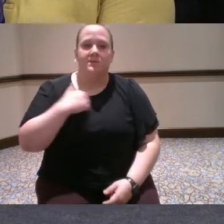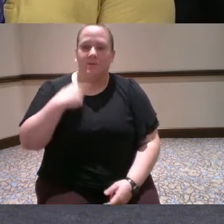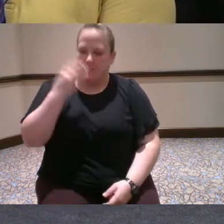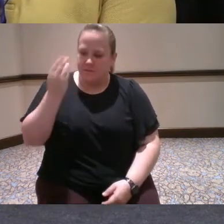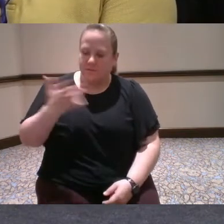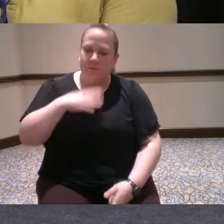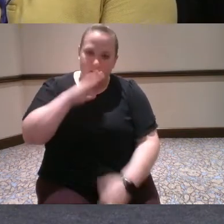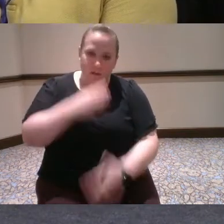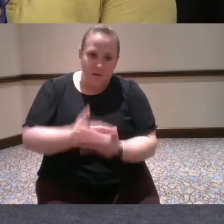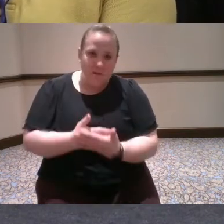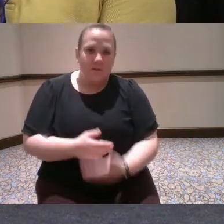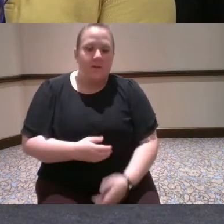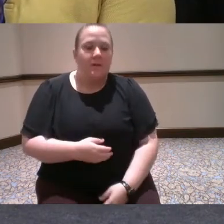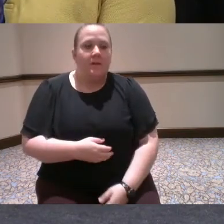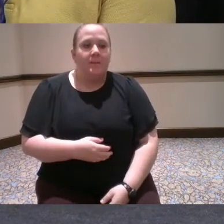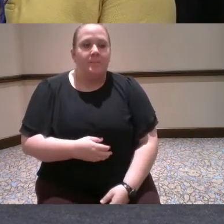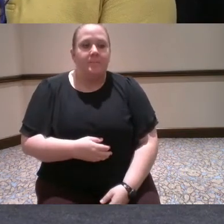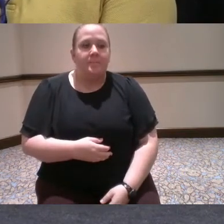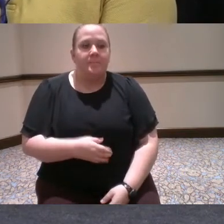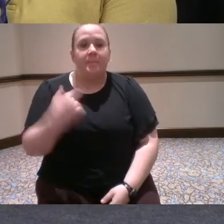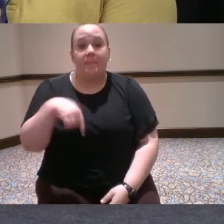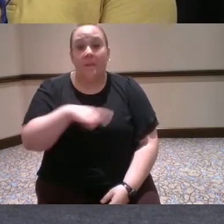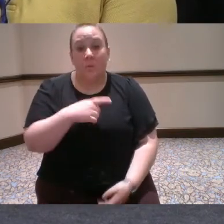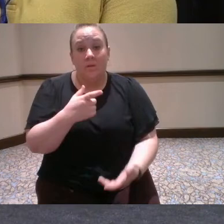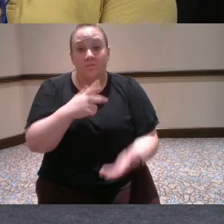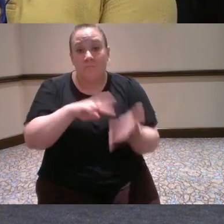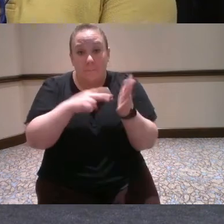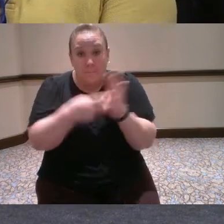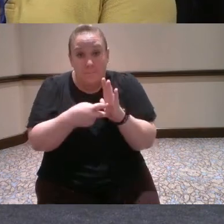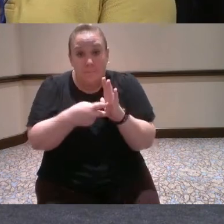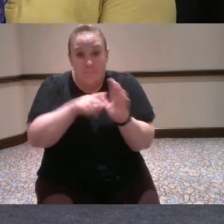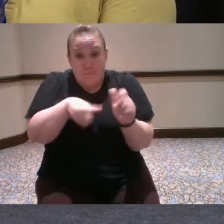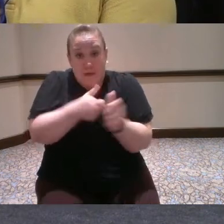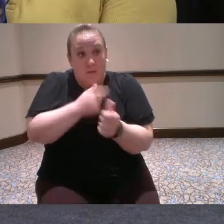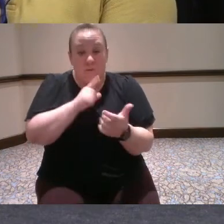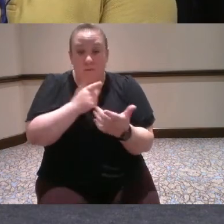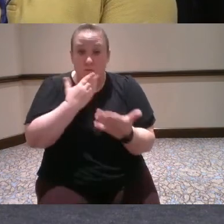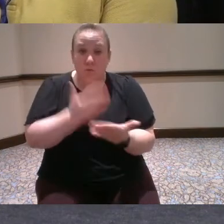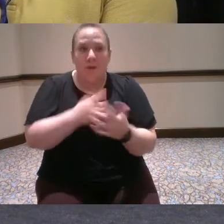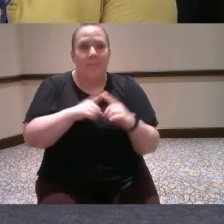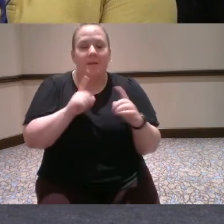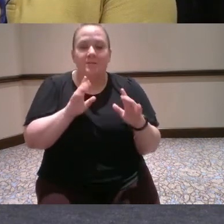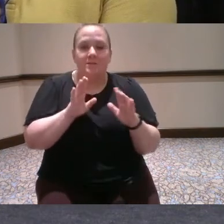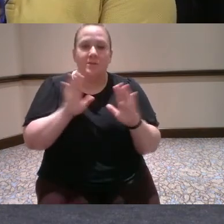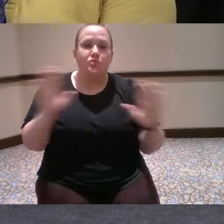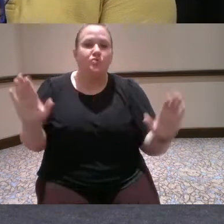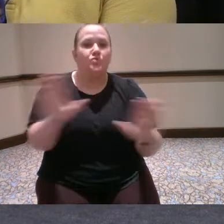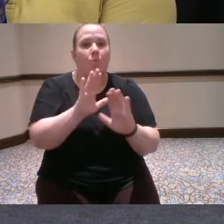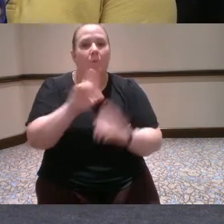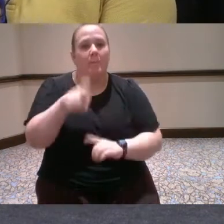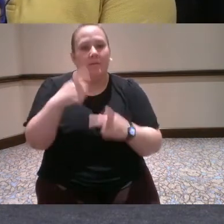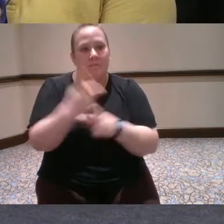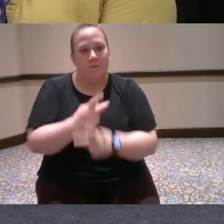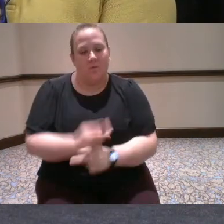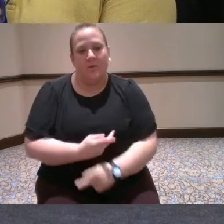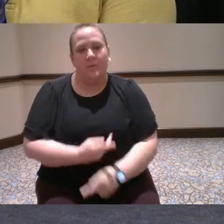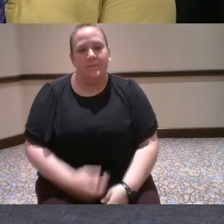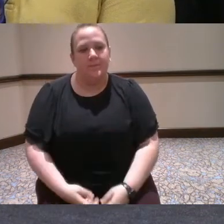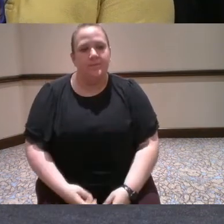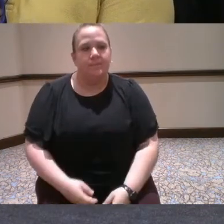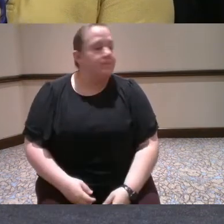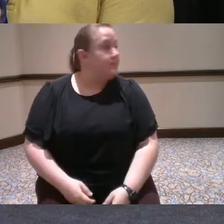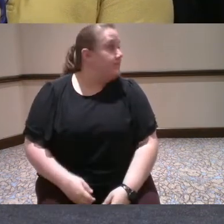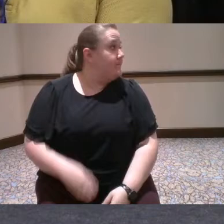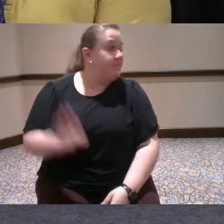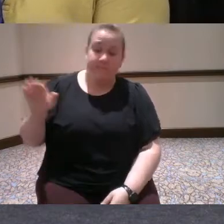my daughter, and because we were well intentioned. But it's yours. It's yours to figure out, right? Right. Yeah. Right. I gotta